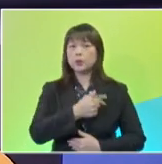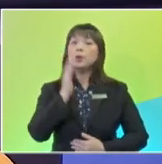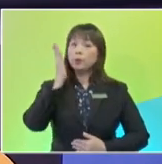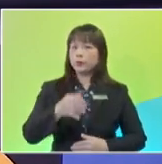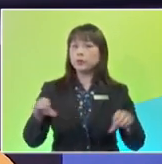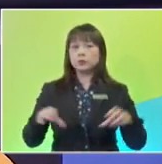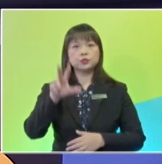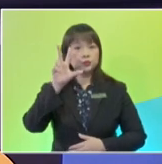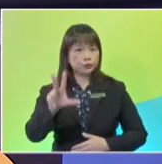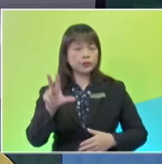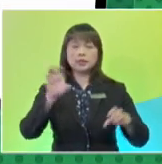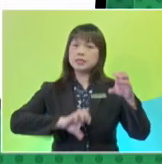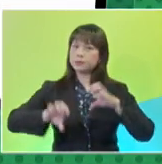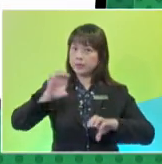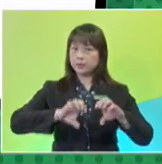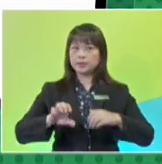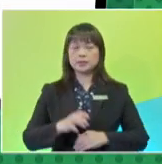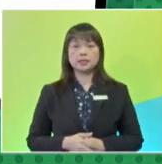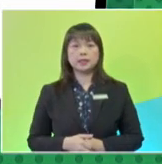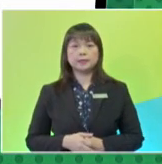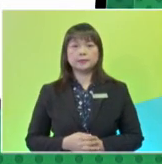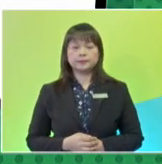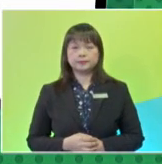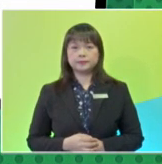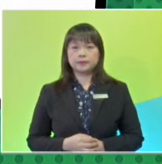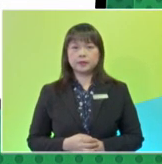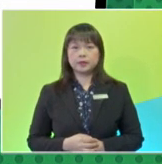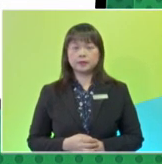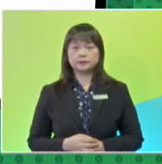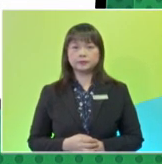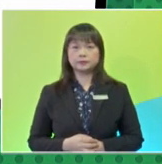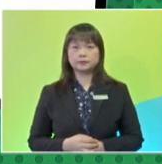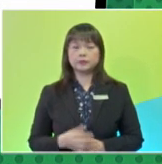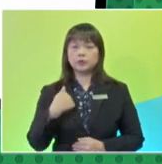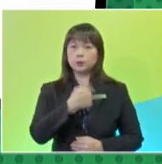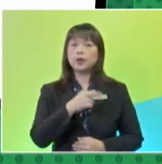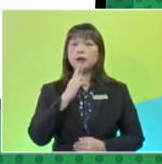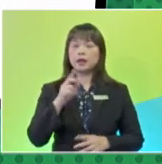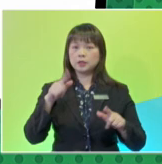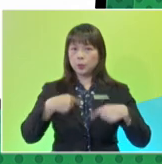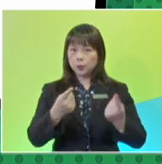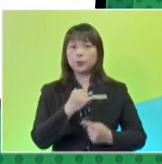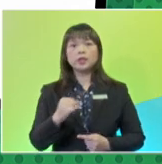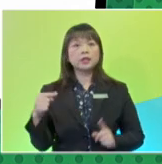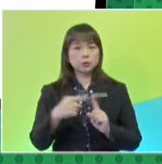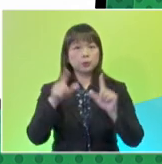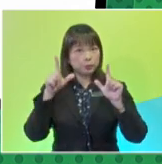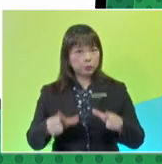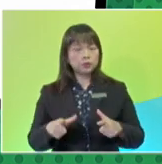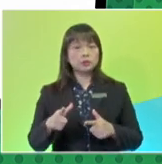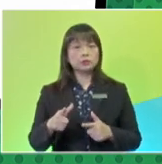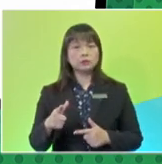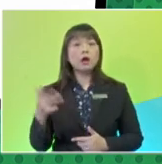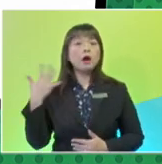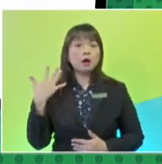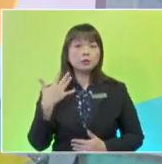Okay. Do three simple investigations. All right. So the first one, we are going to put hot water and